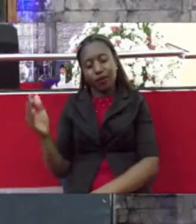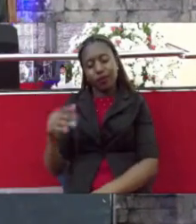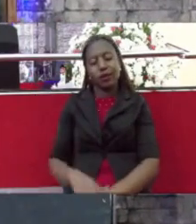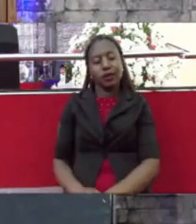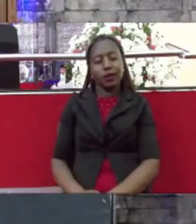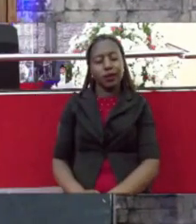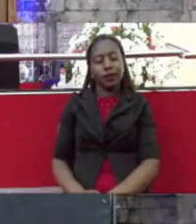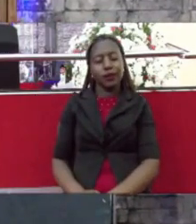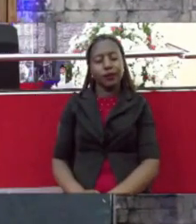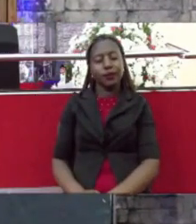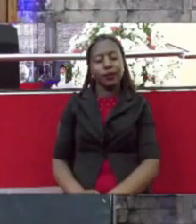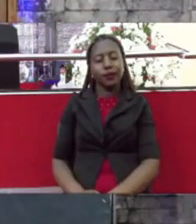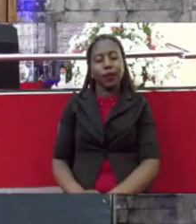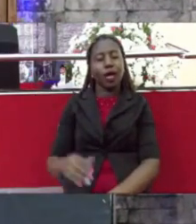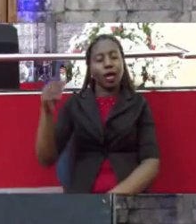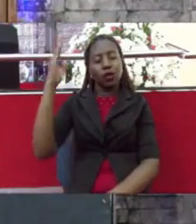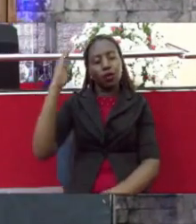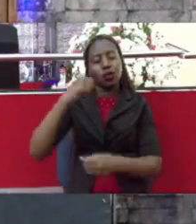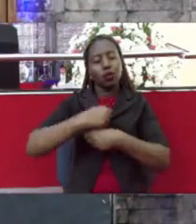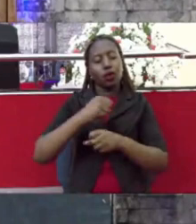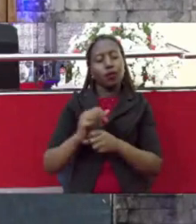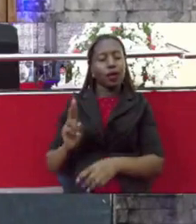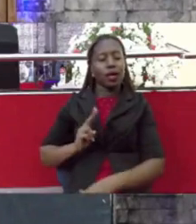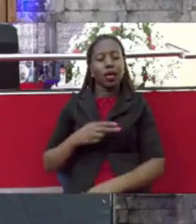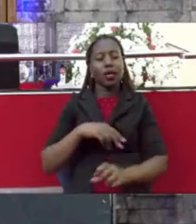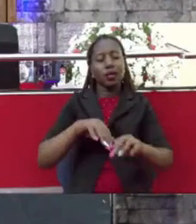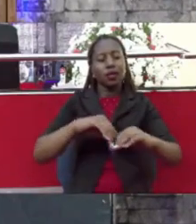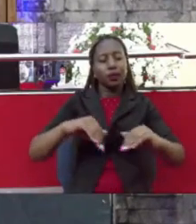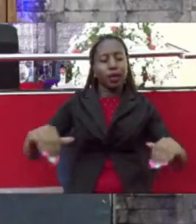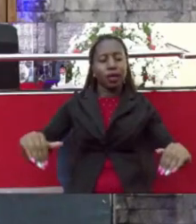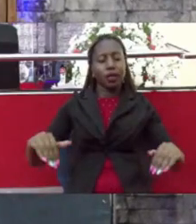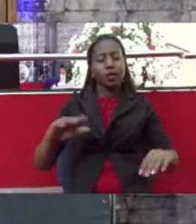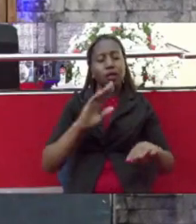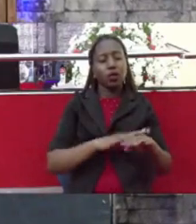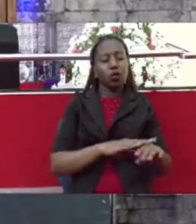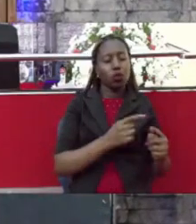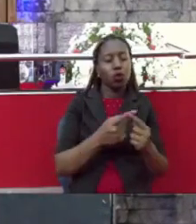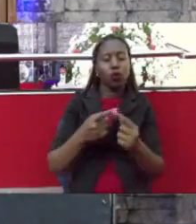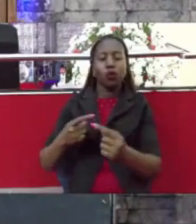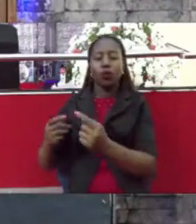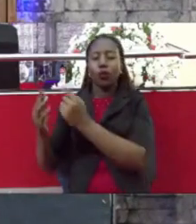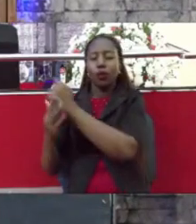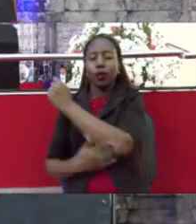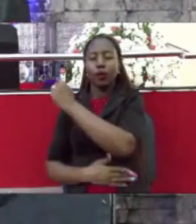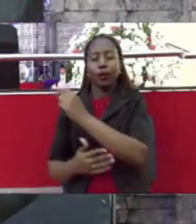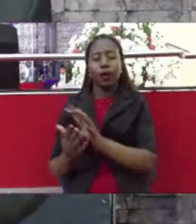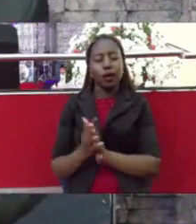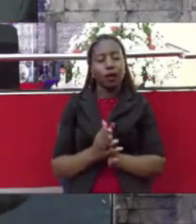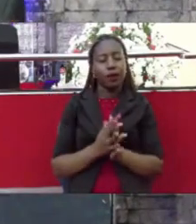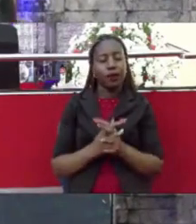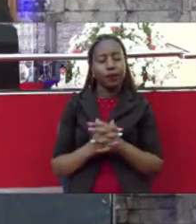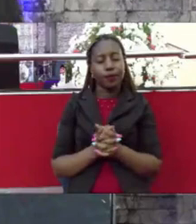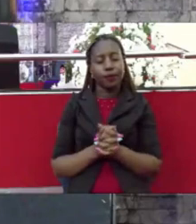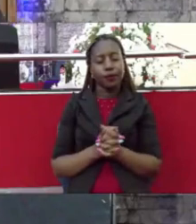imedidimishwa. And Lord, you cause us to begin to separate the good and the bad. Na ukaweze kutusaidia tukaweze kutenganisha mazuri kwa mabaya.